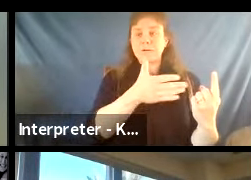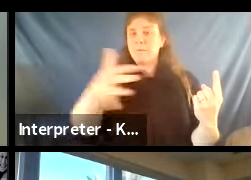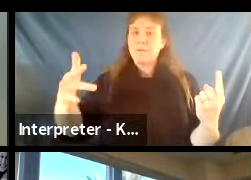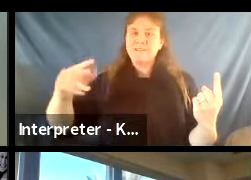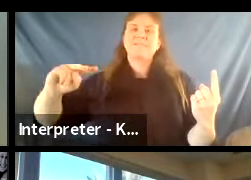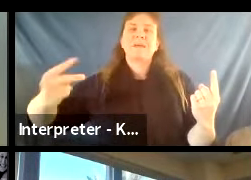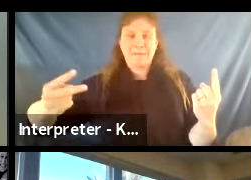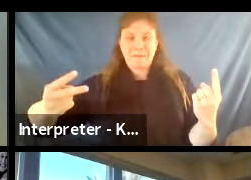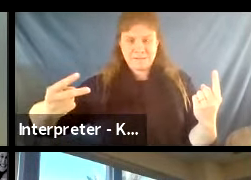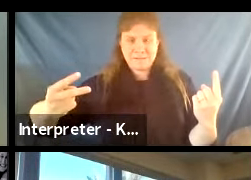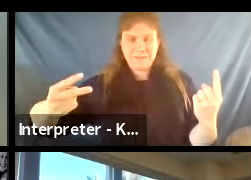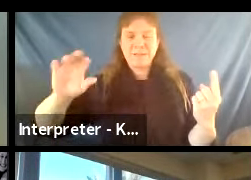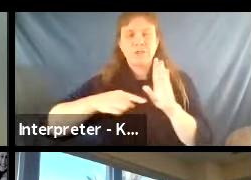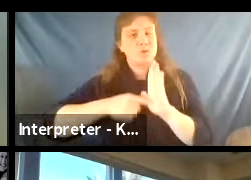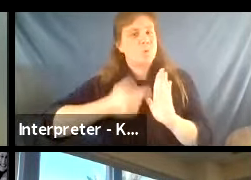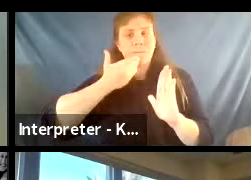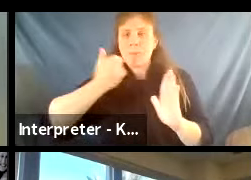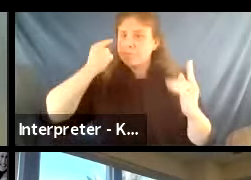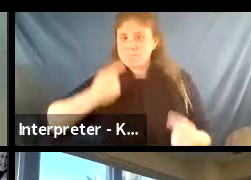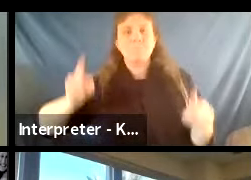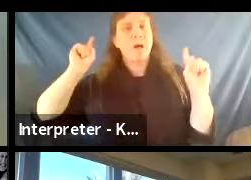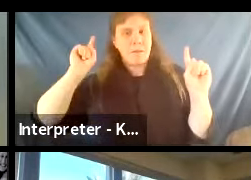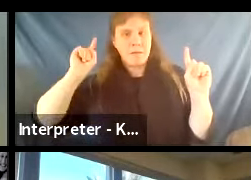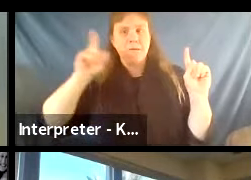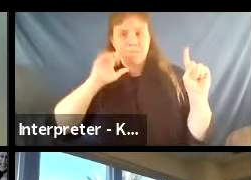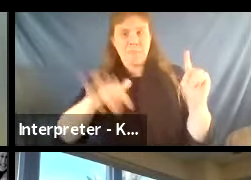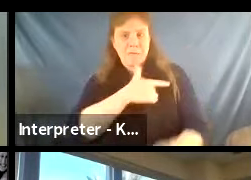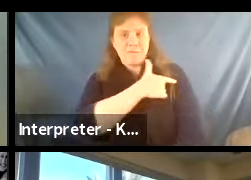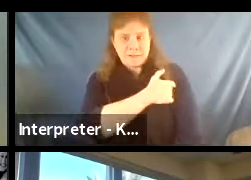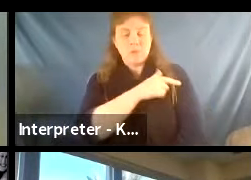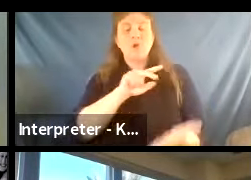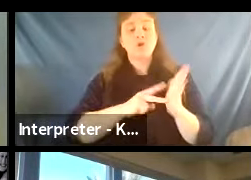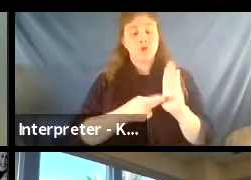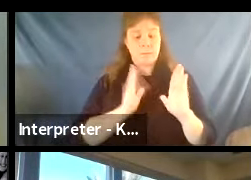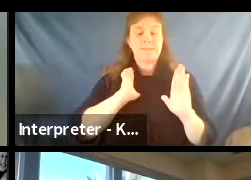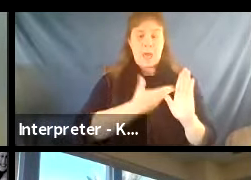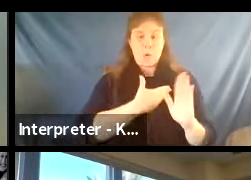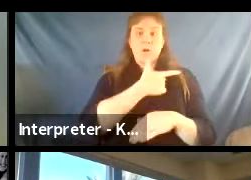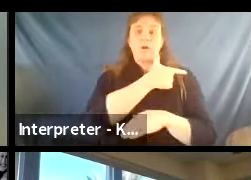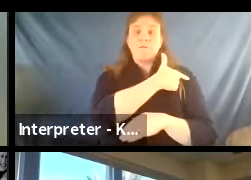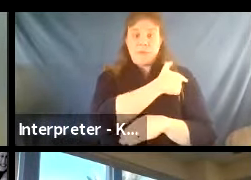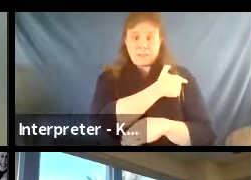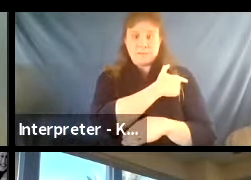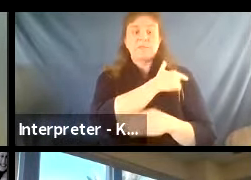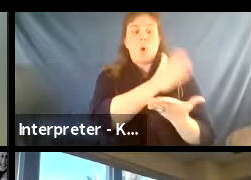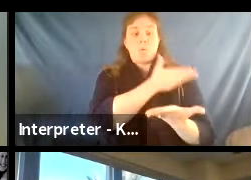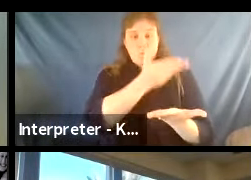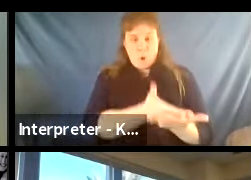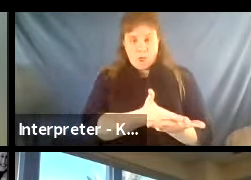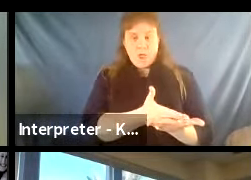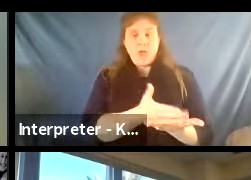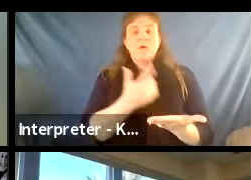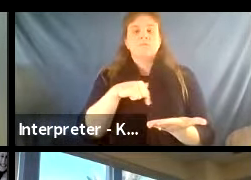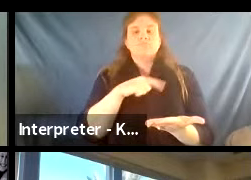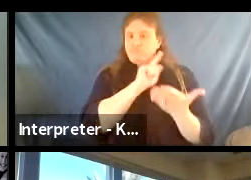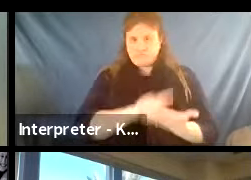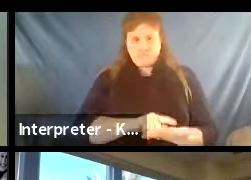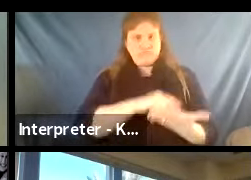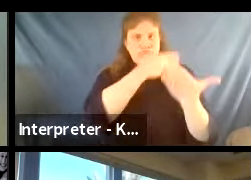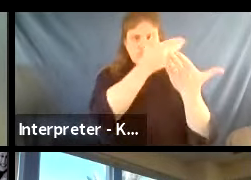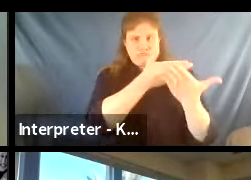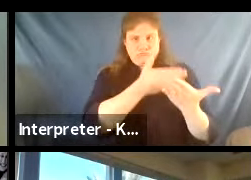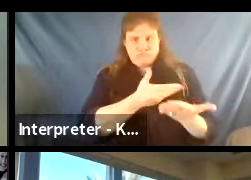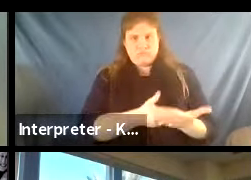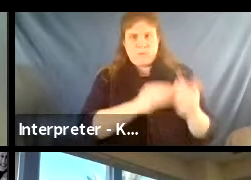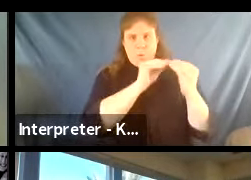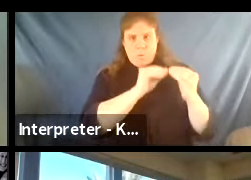95% for those 2 vaccines. So the doses we get have been coming, and then there was, I know, a big declaration about